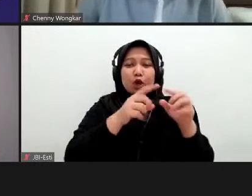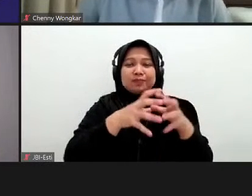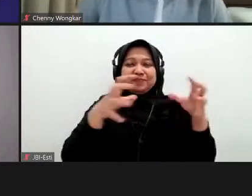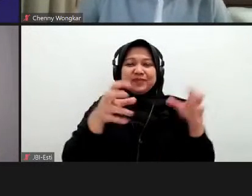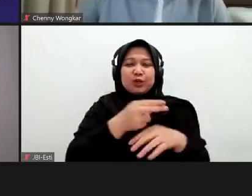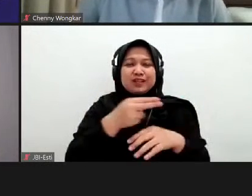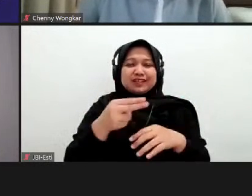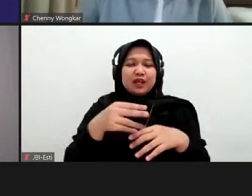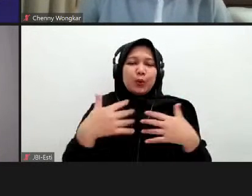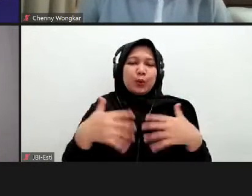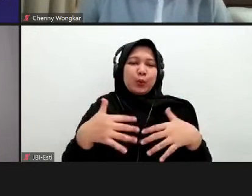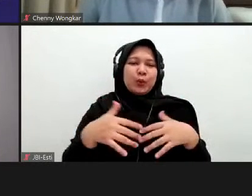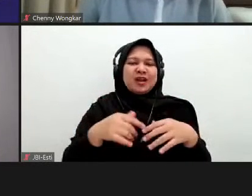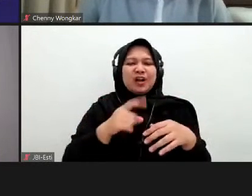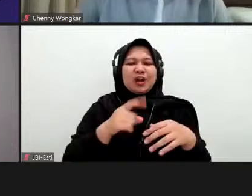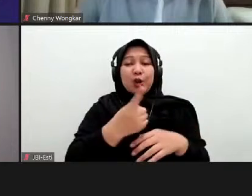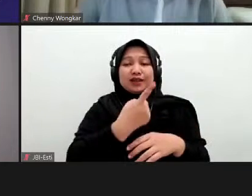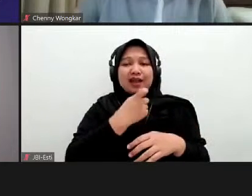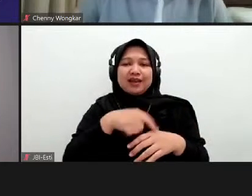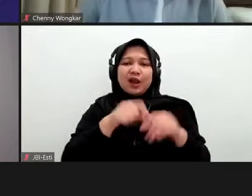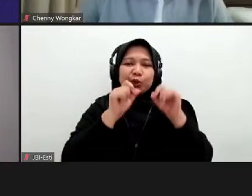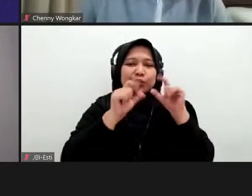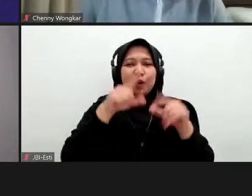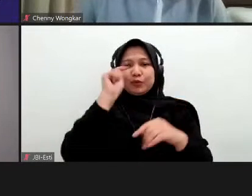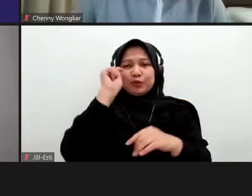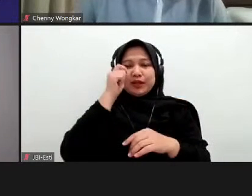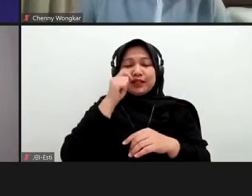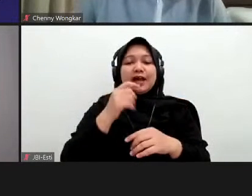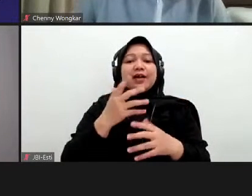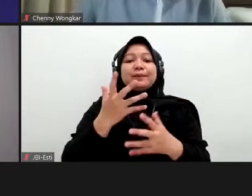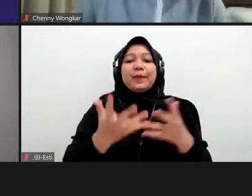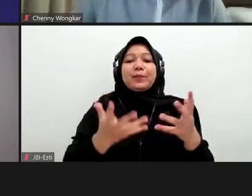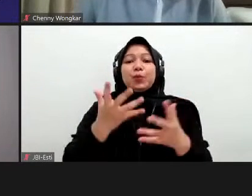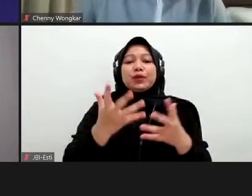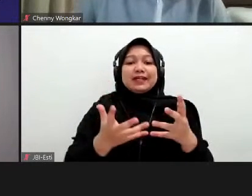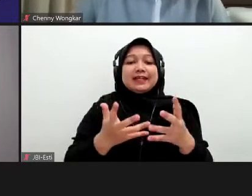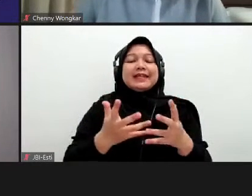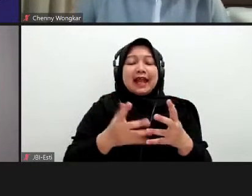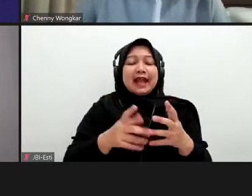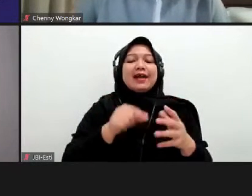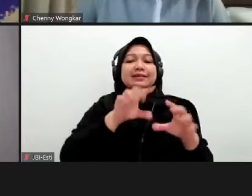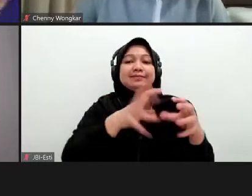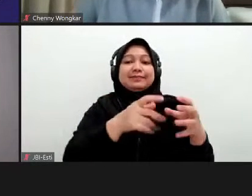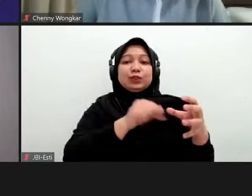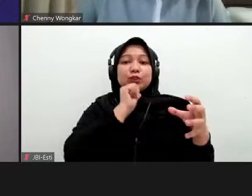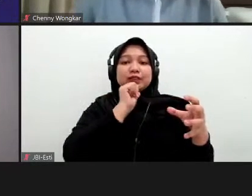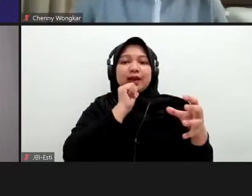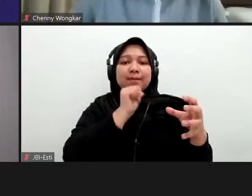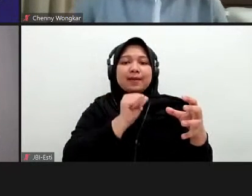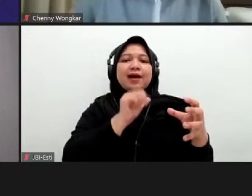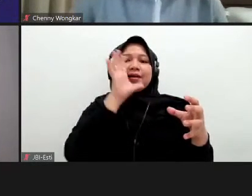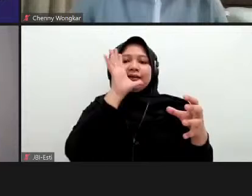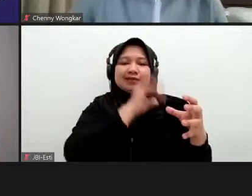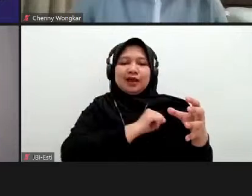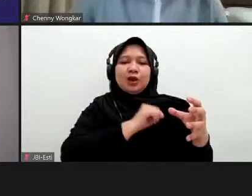Indonesia? This is actually hard to answer, yeah. Because